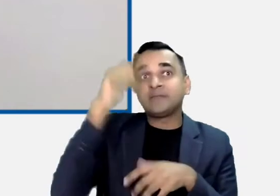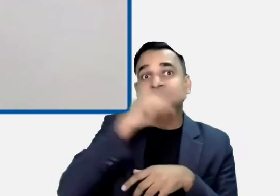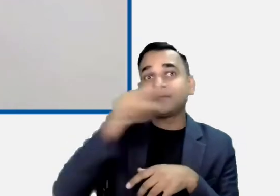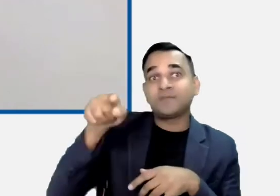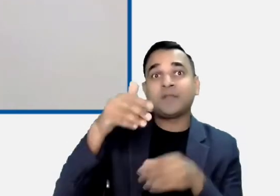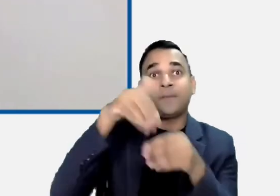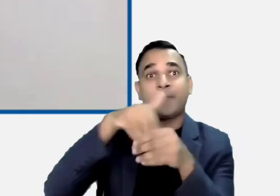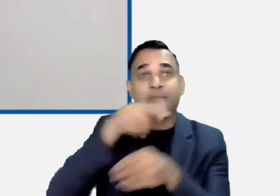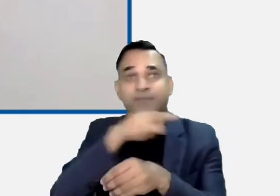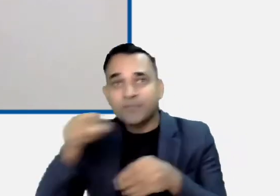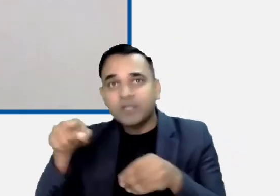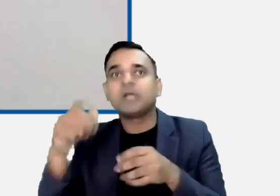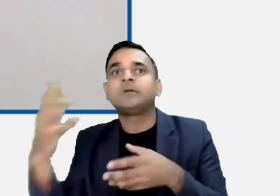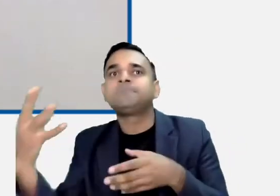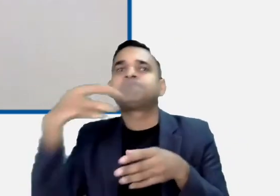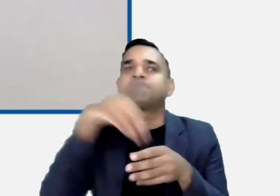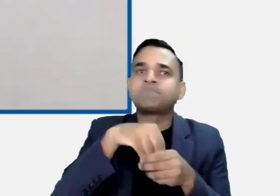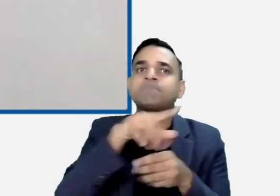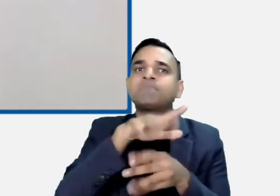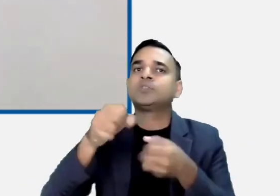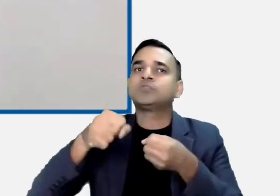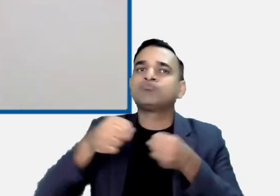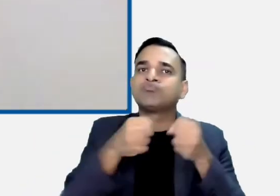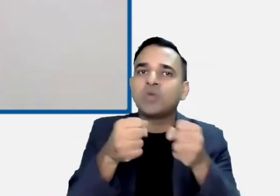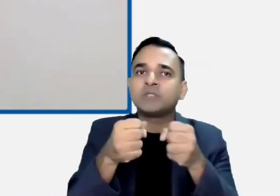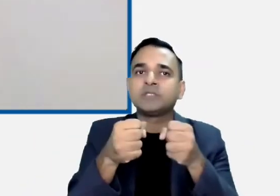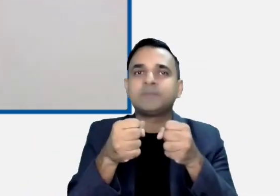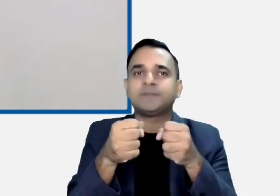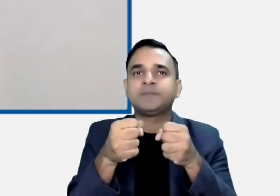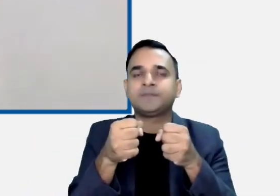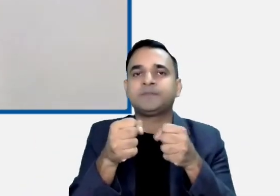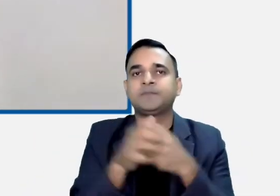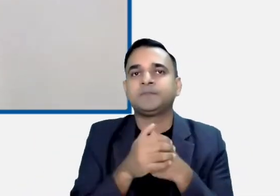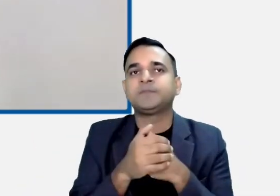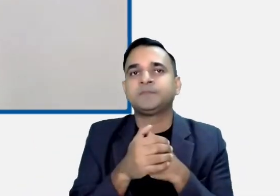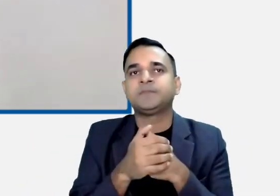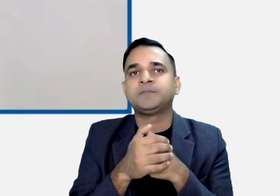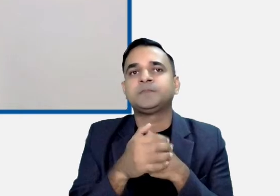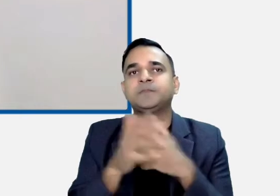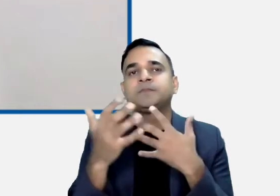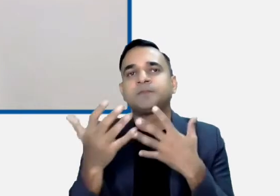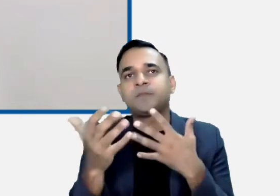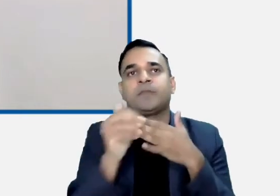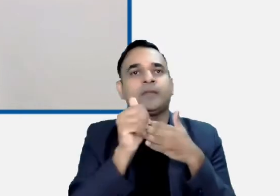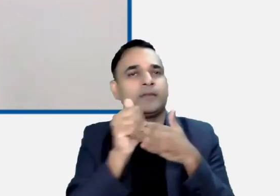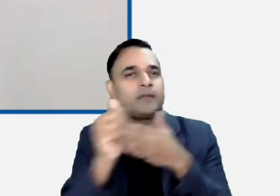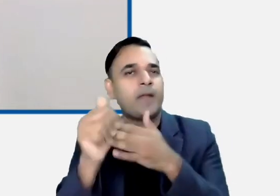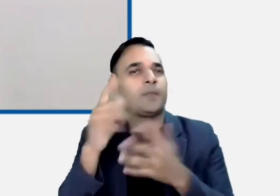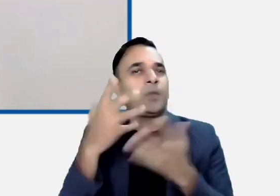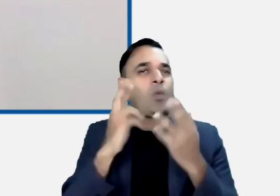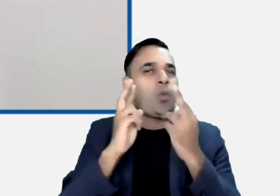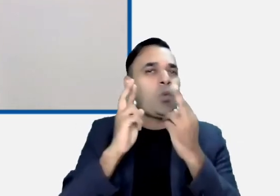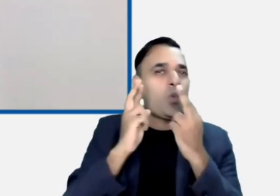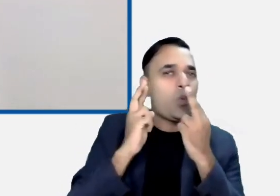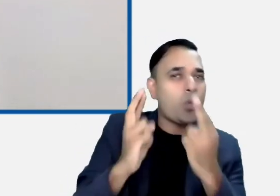I think that's an important point to raise. So thank you very much for that. Let me just double check if there's